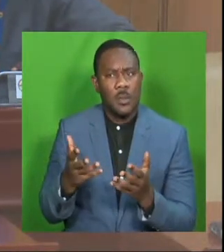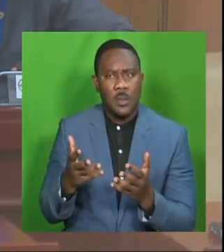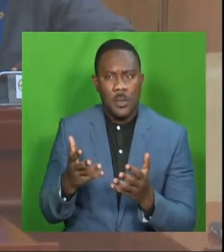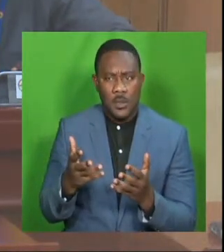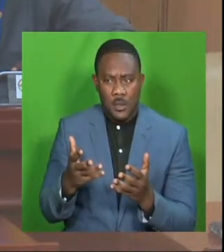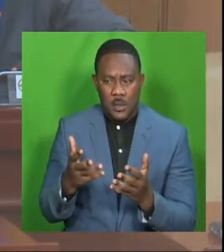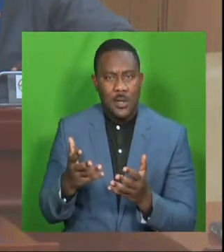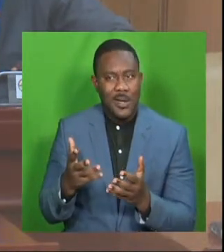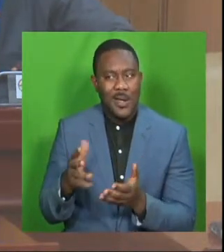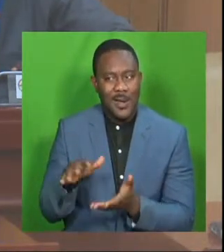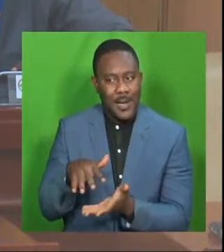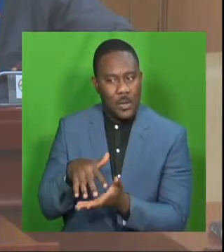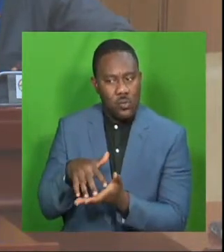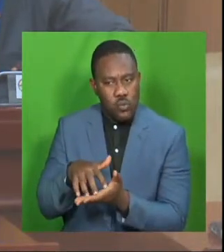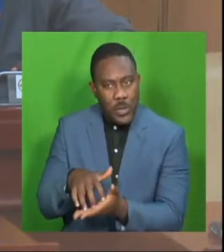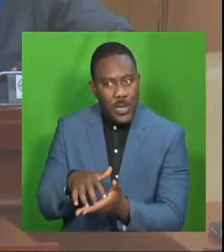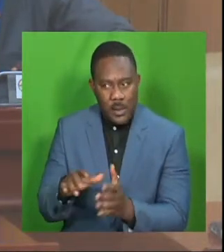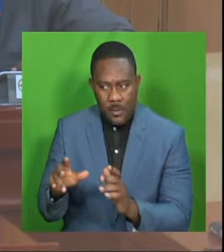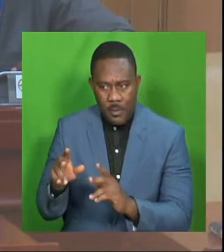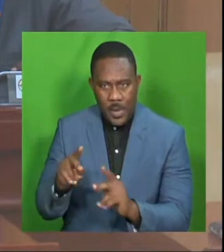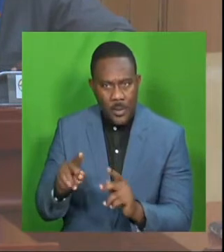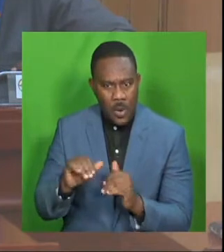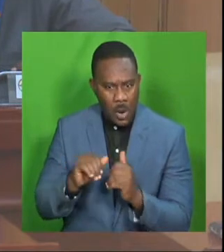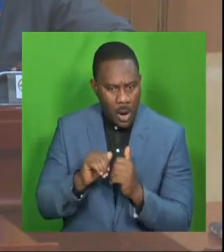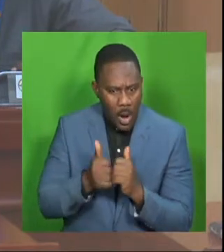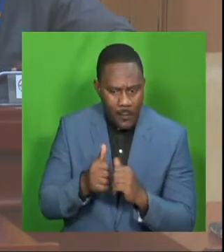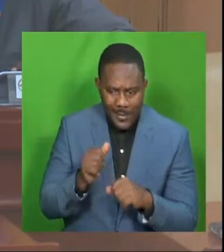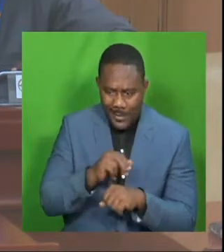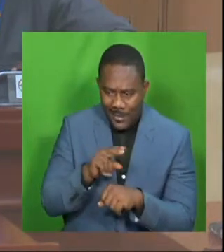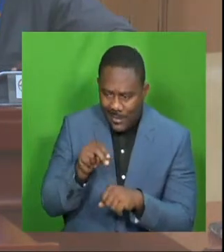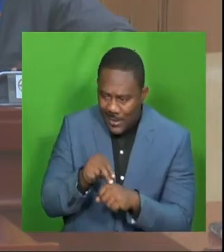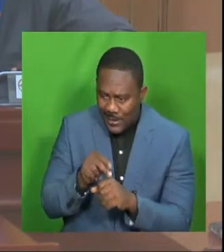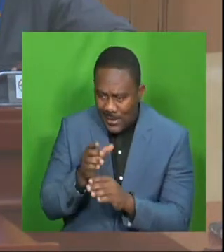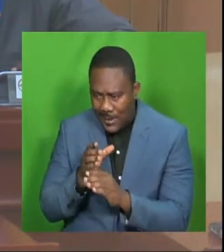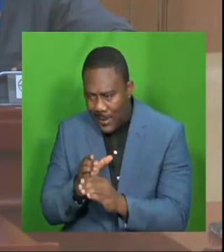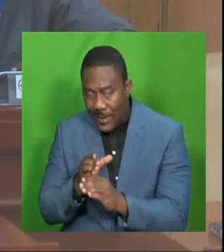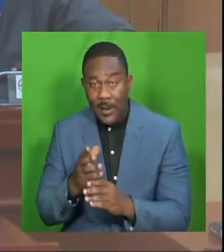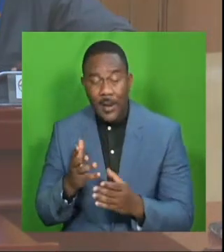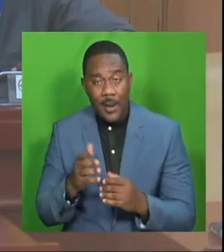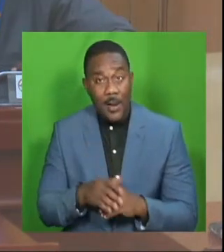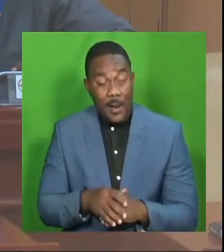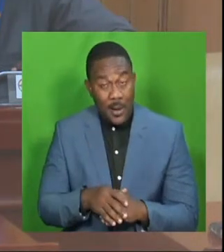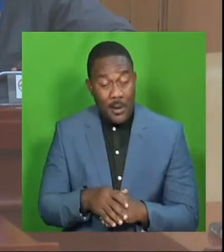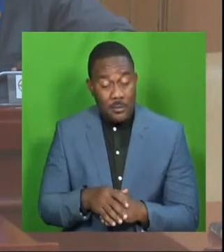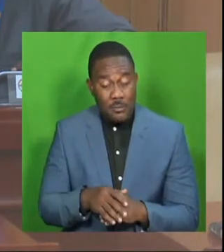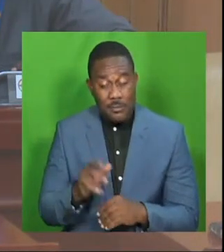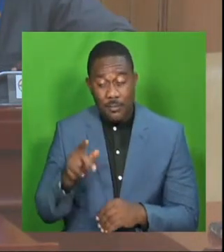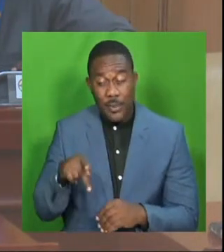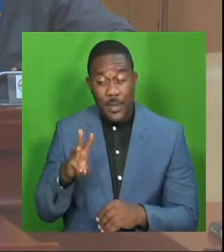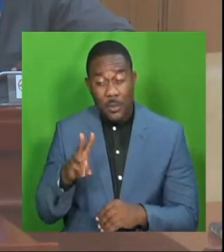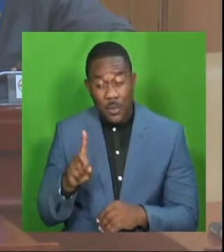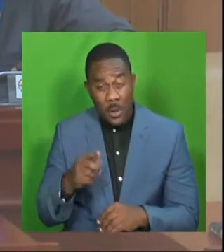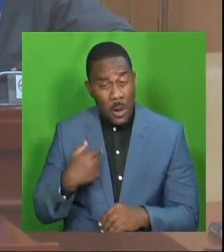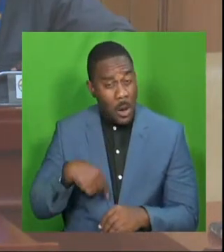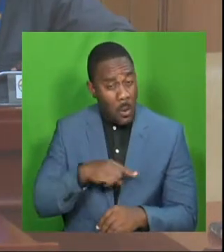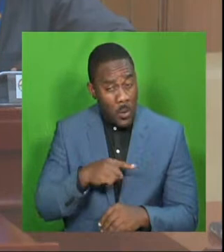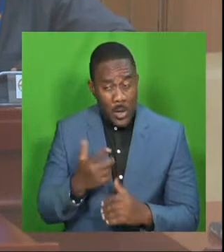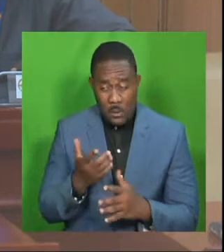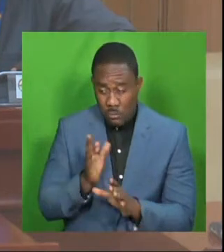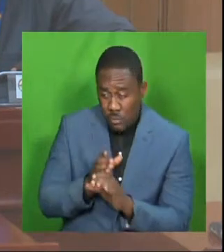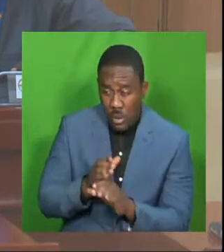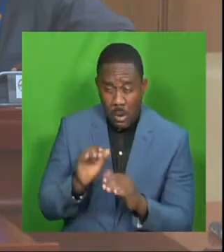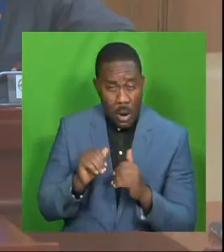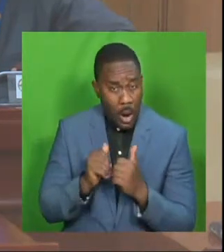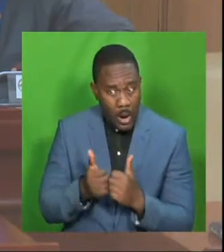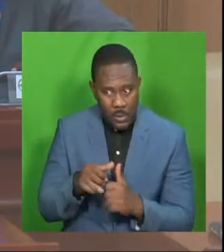most vulnerable people. So how we treat persons with disability is very, very key